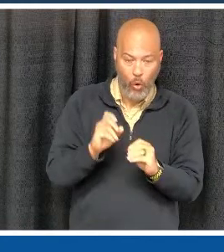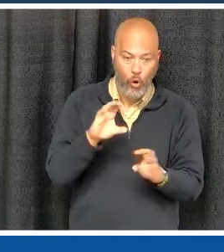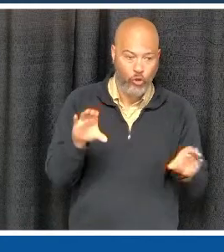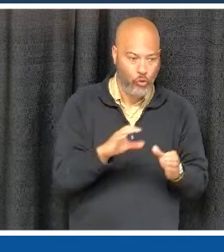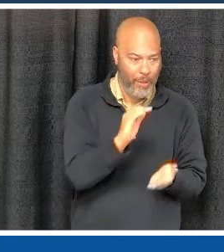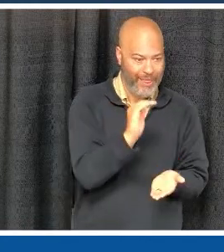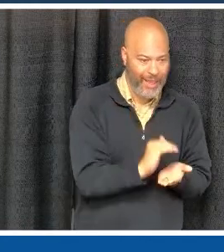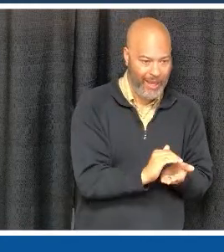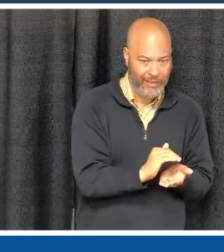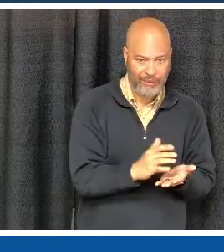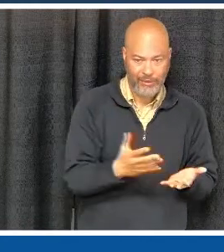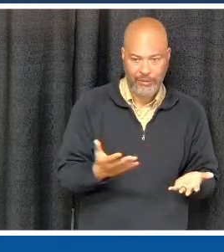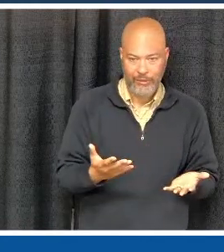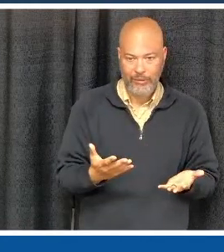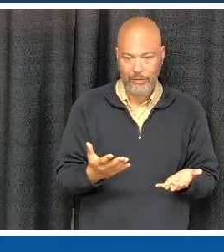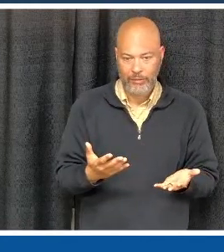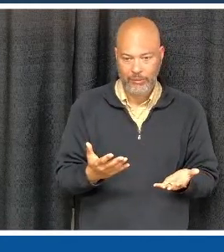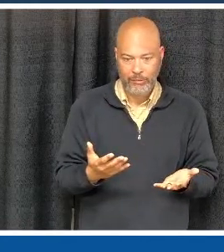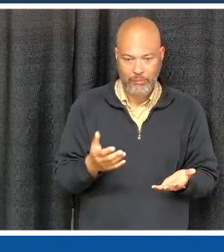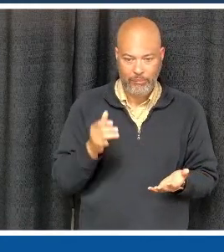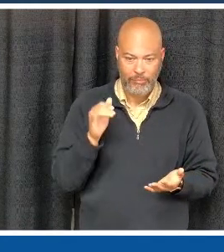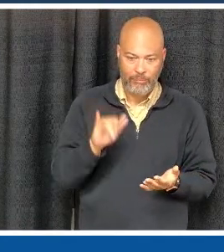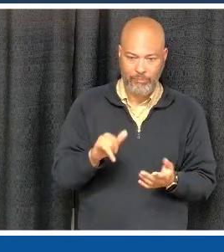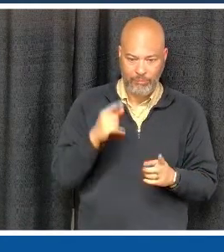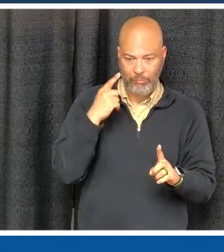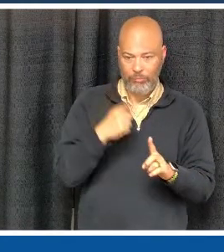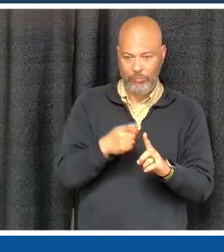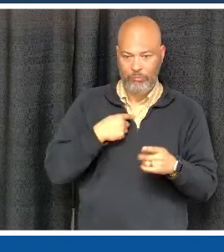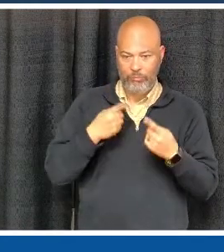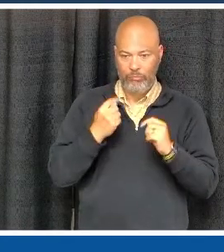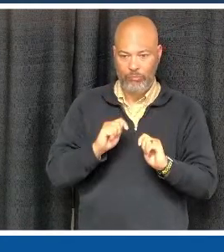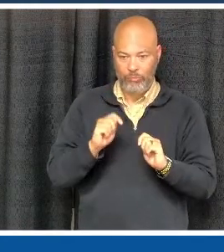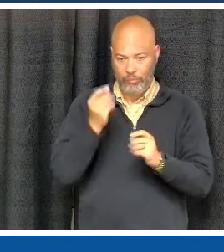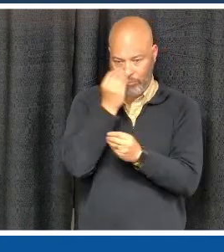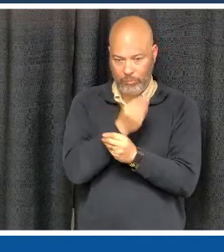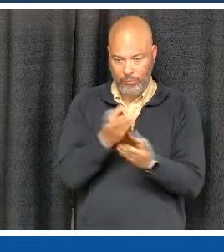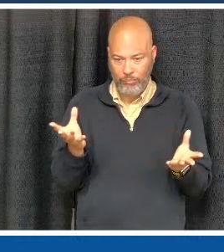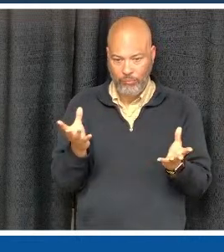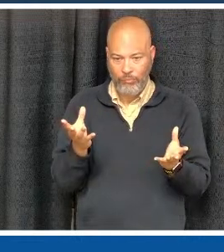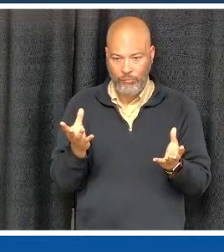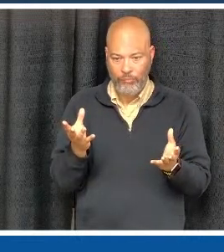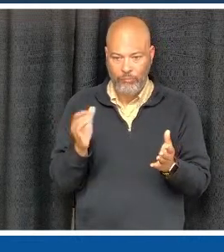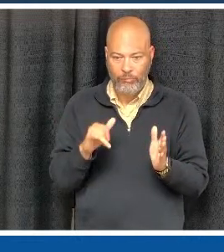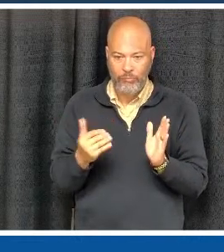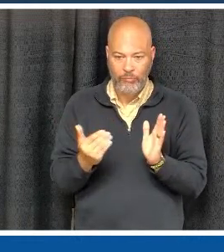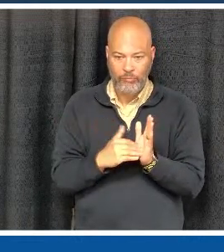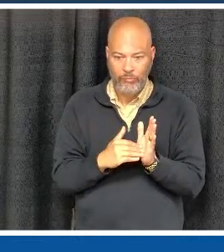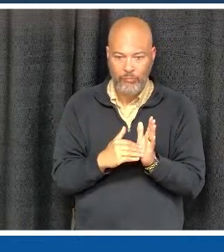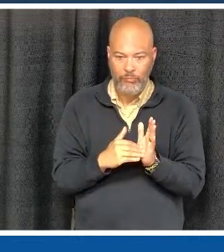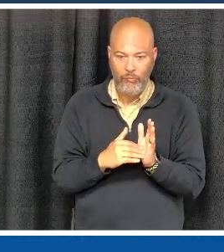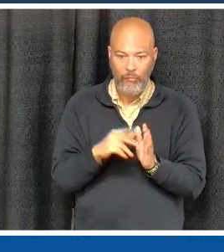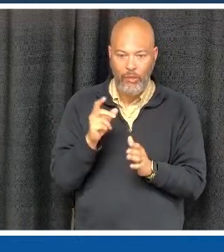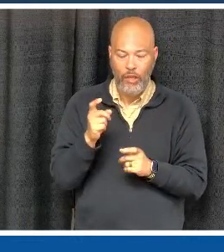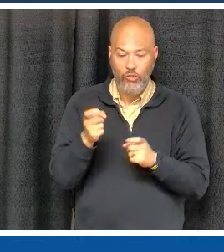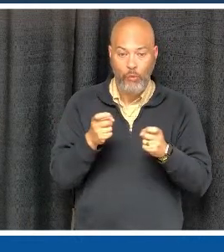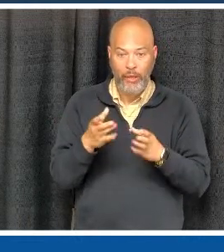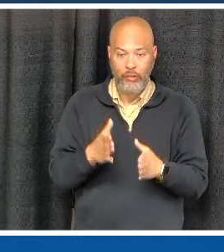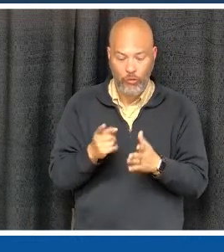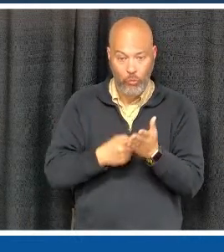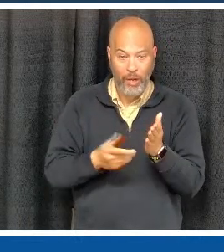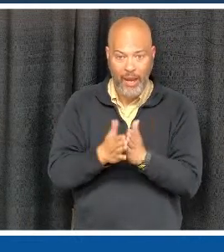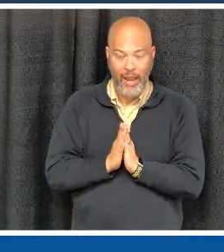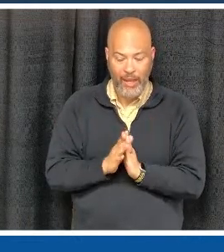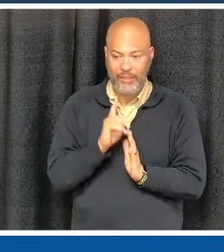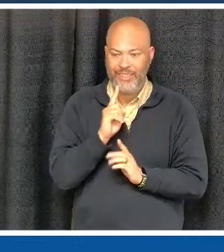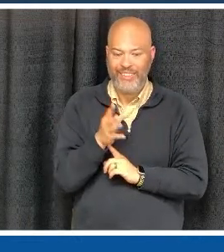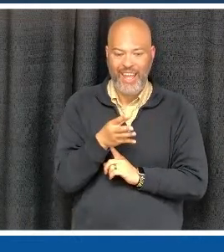less. That's the point really I'm trying to make. That, again, the director, what he's asked for is the word